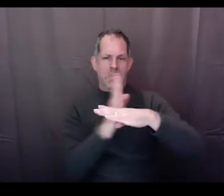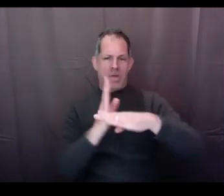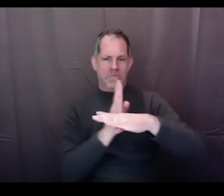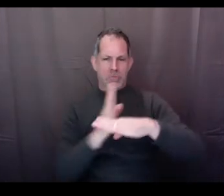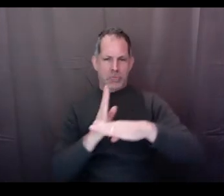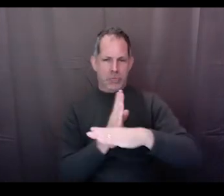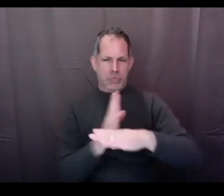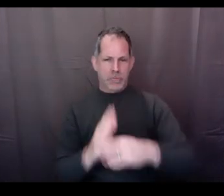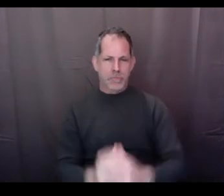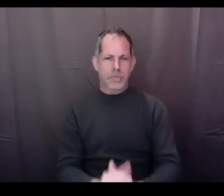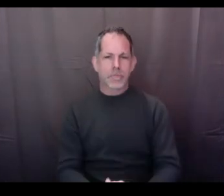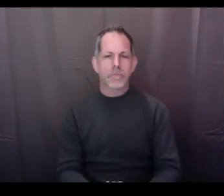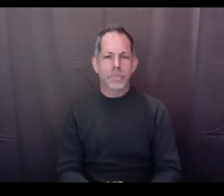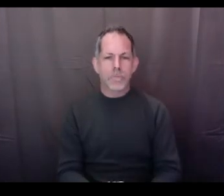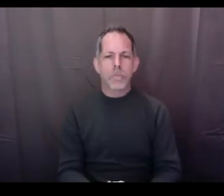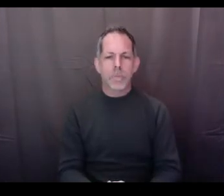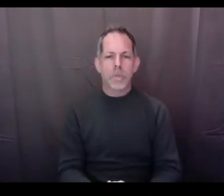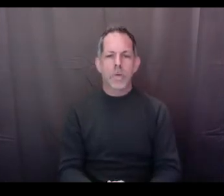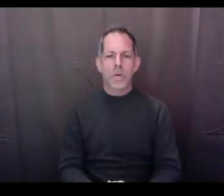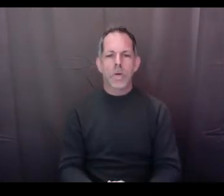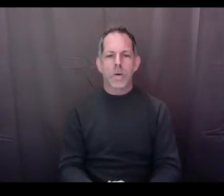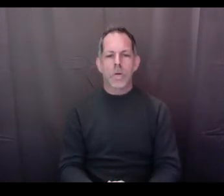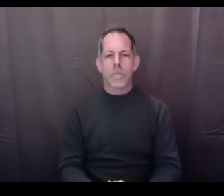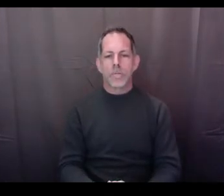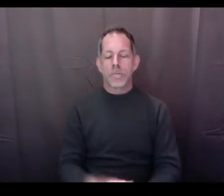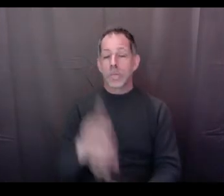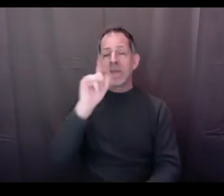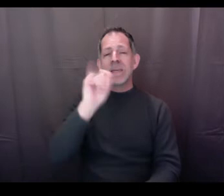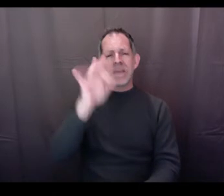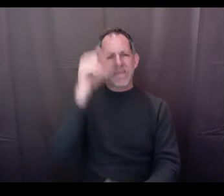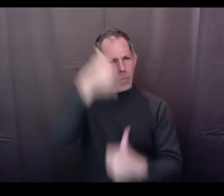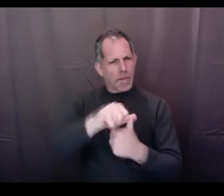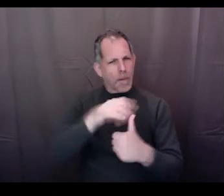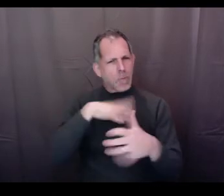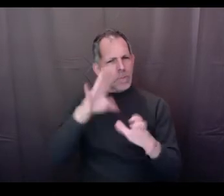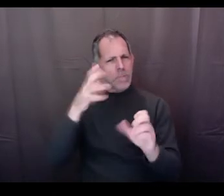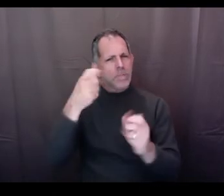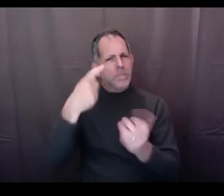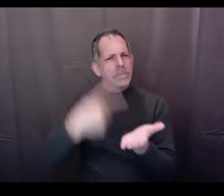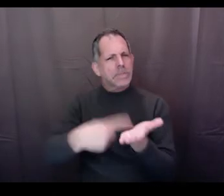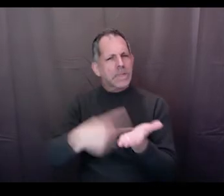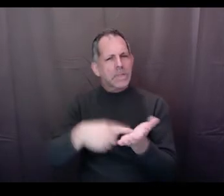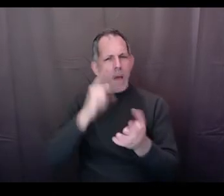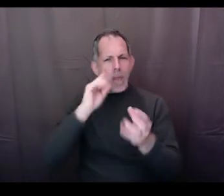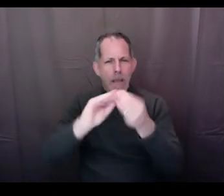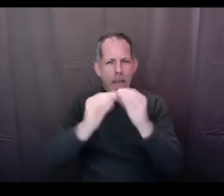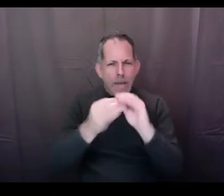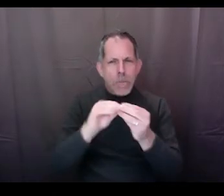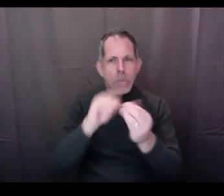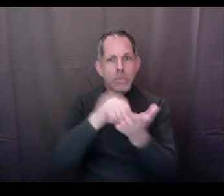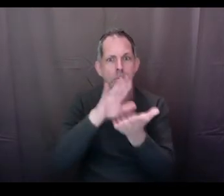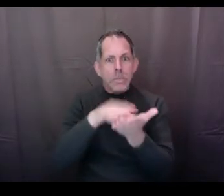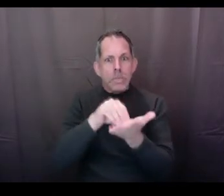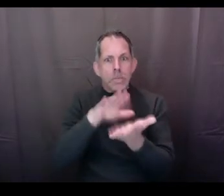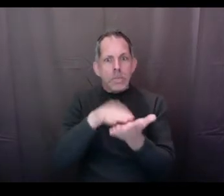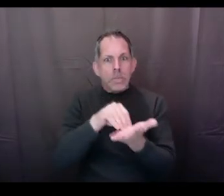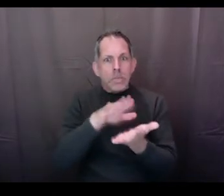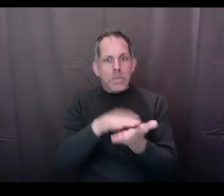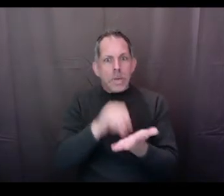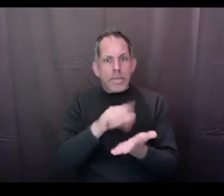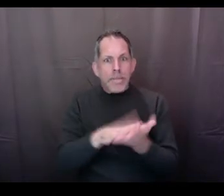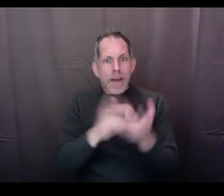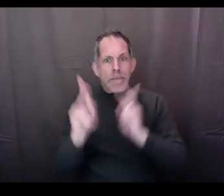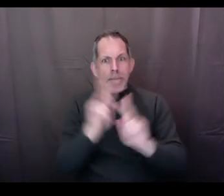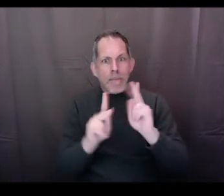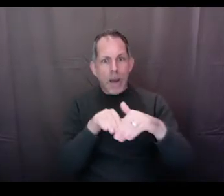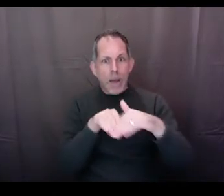population over time. And so you'll recall that back when things were really coming in fast and a lot